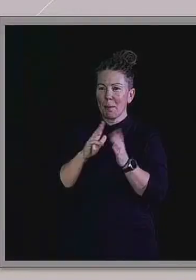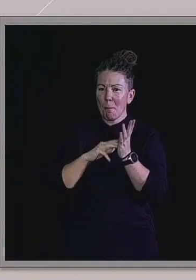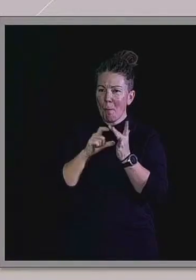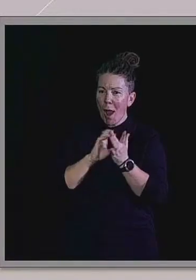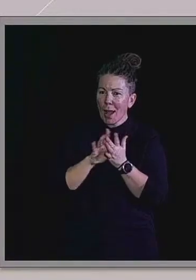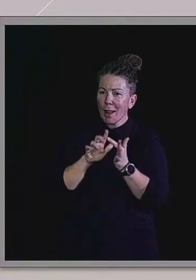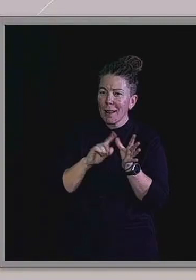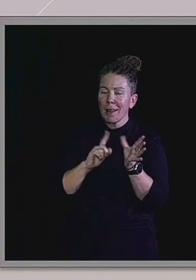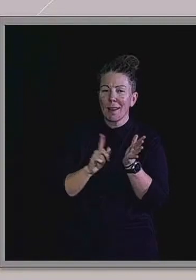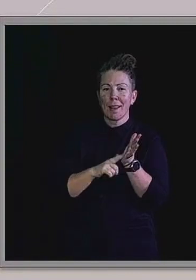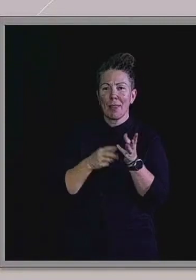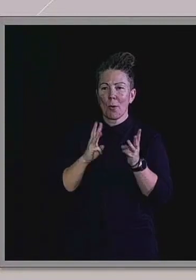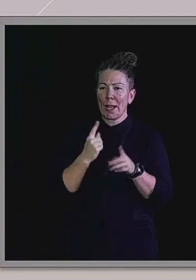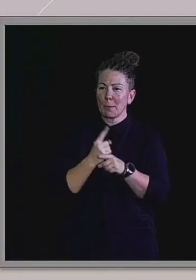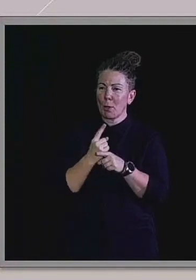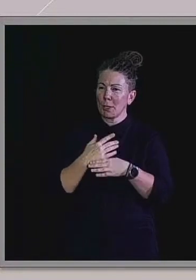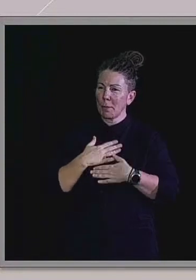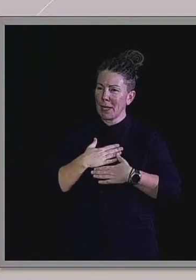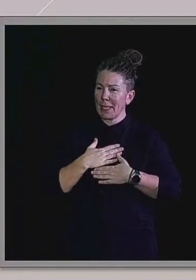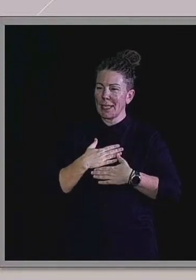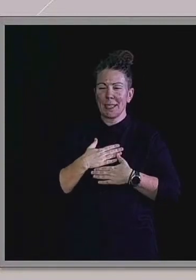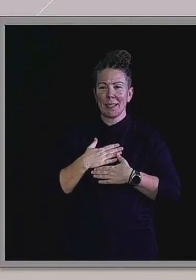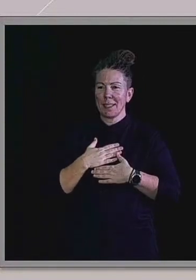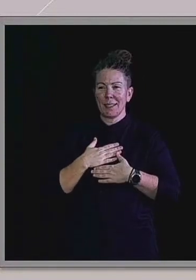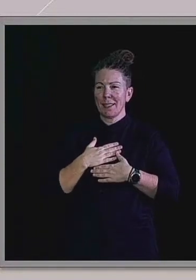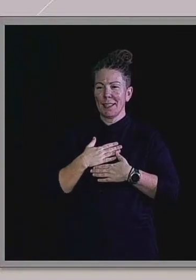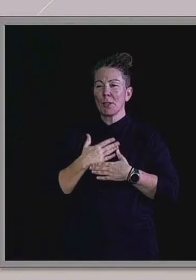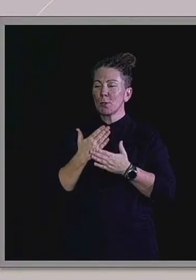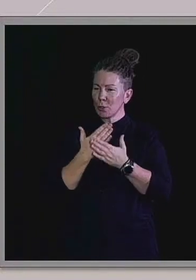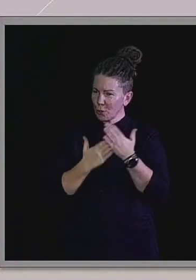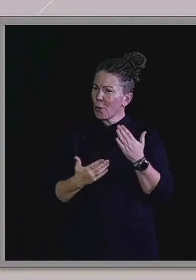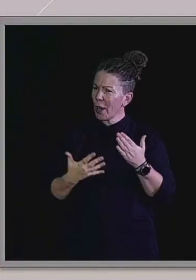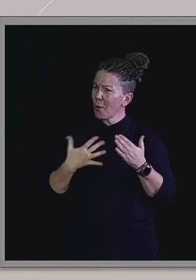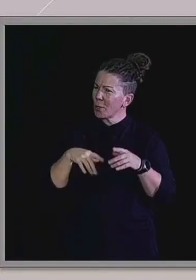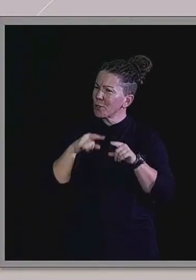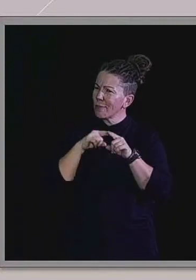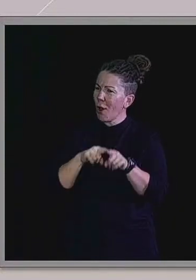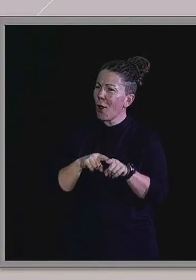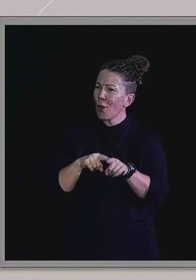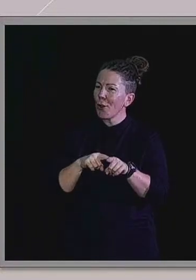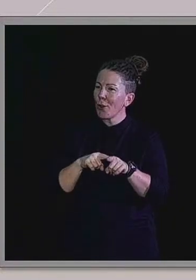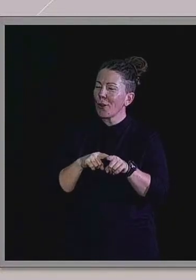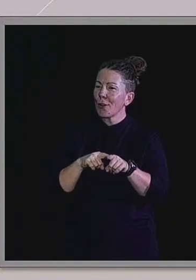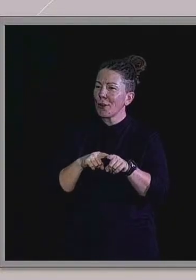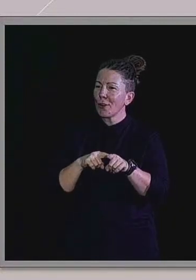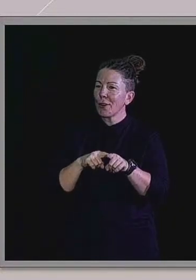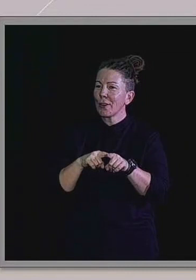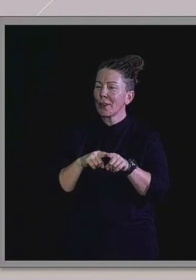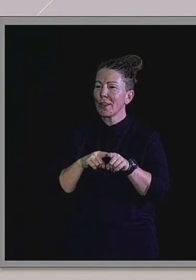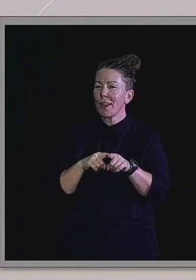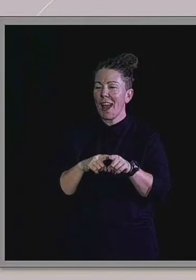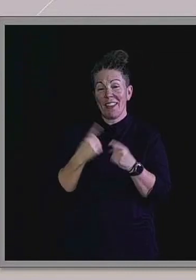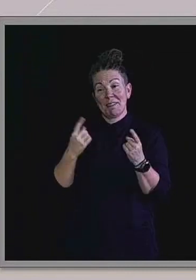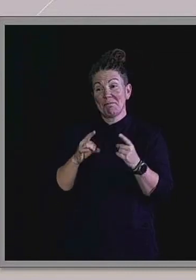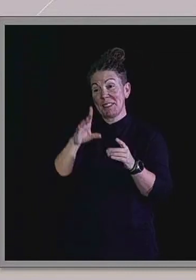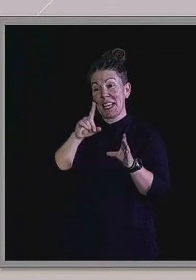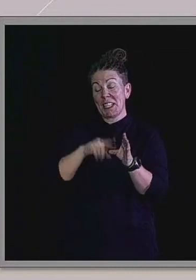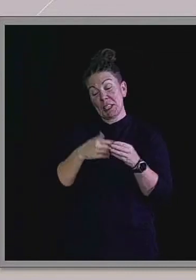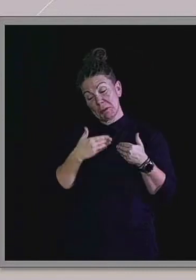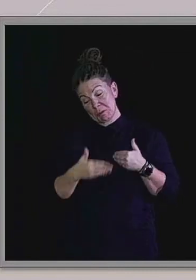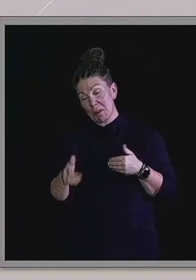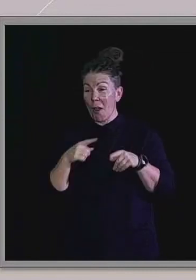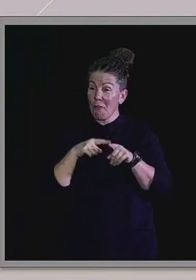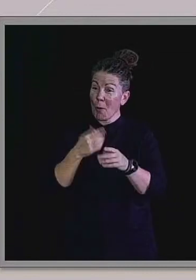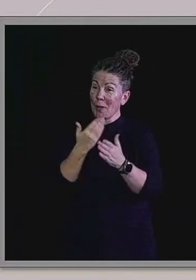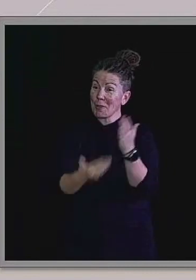it was sort of coming out of that interview, I thought, well, this is a story I really want to follow, and I've spent the next, I then spent the next 10 years doing that.